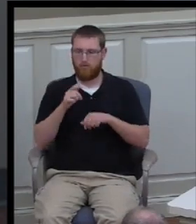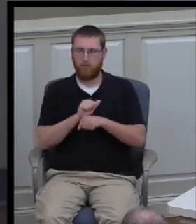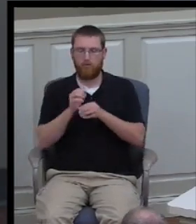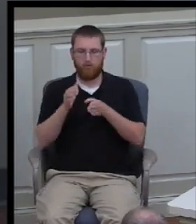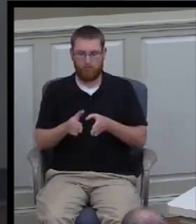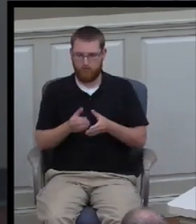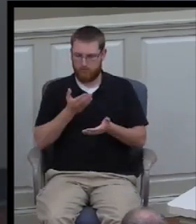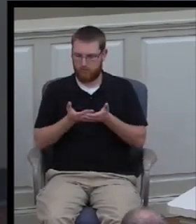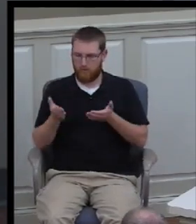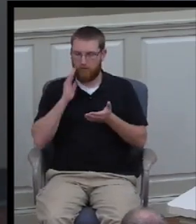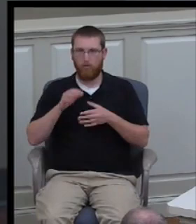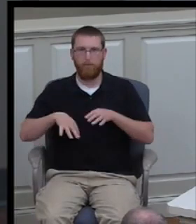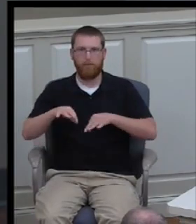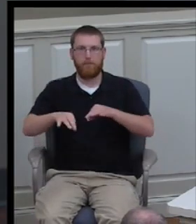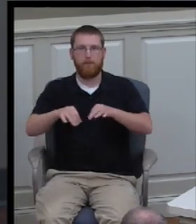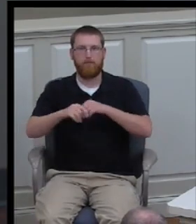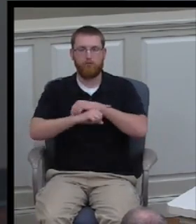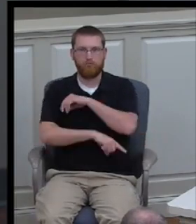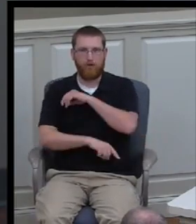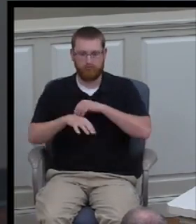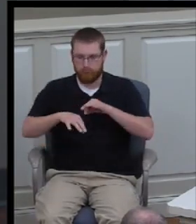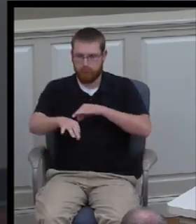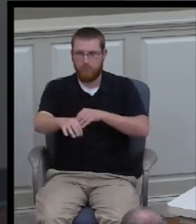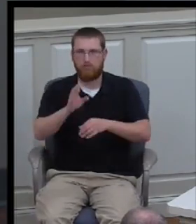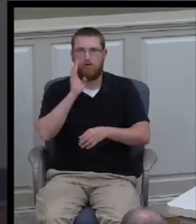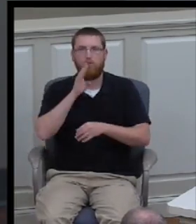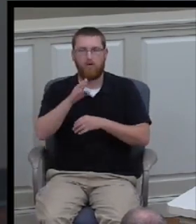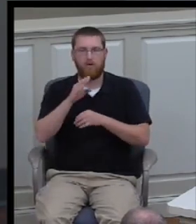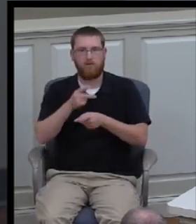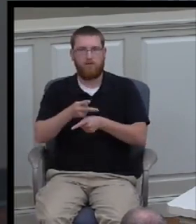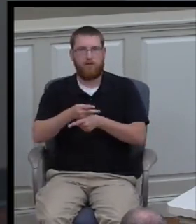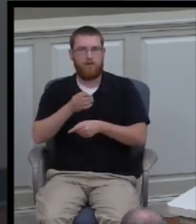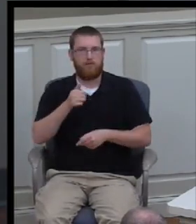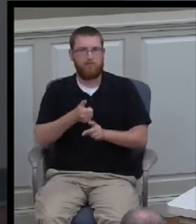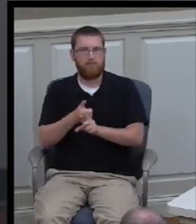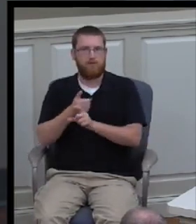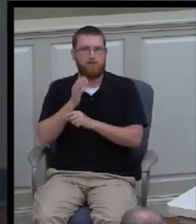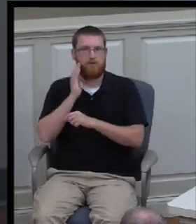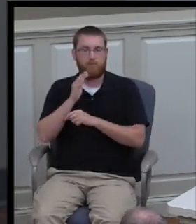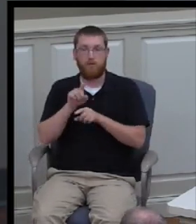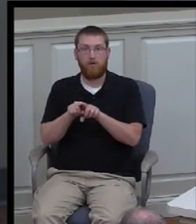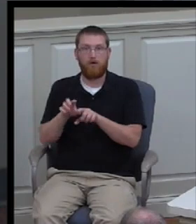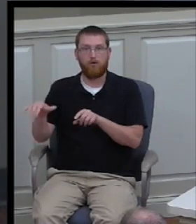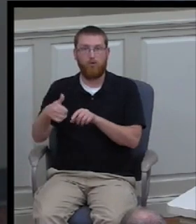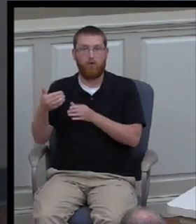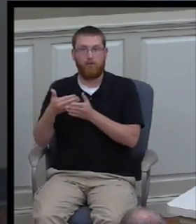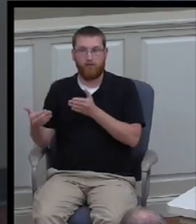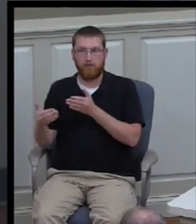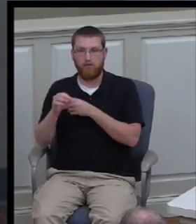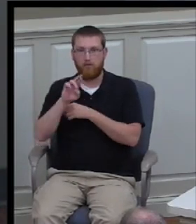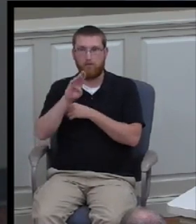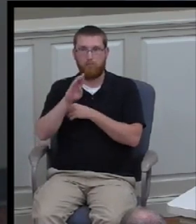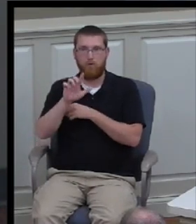the stuff will be picked up as much as we can notice and see and take care of. And some of the rubble things are kind of an